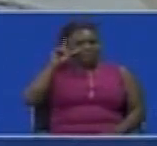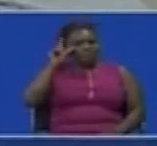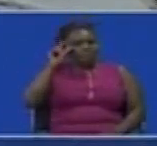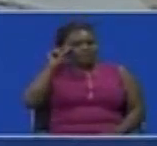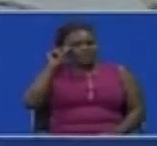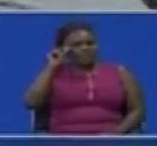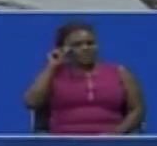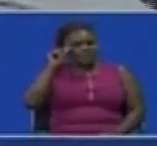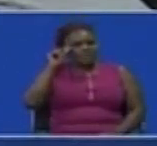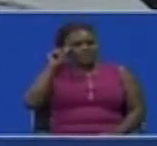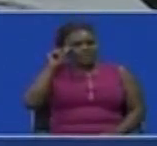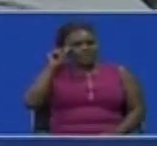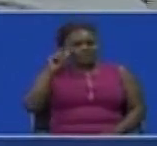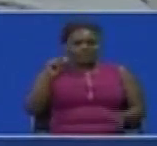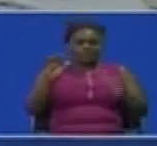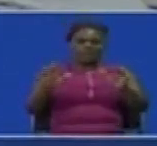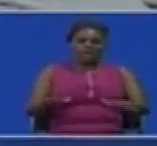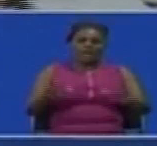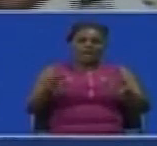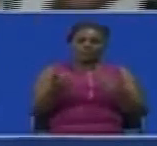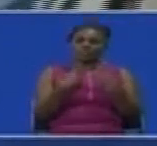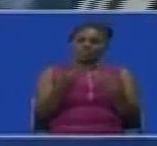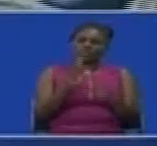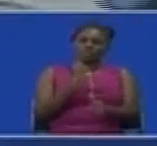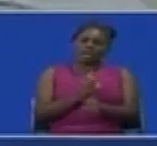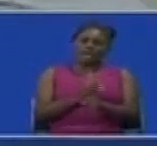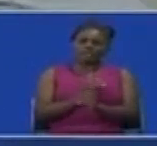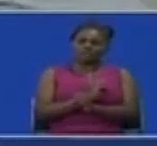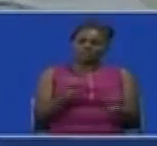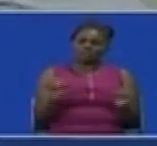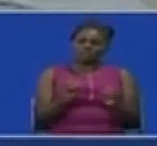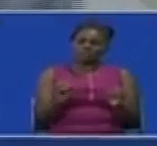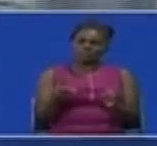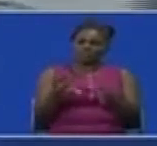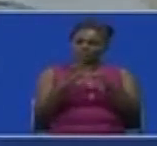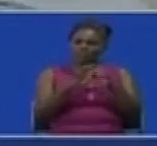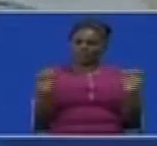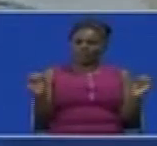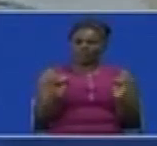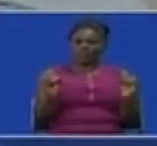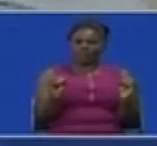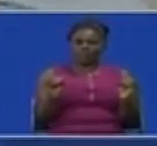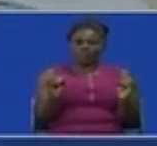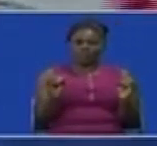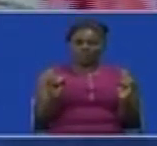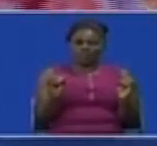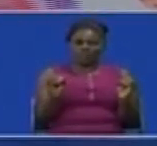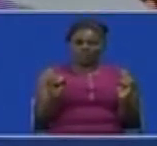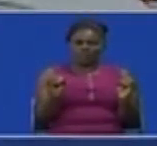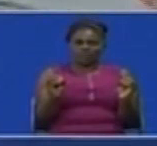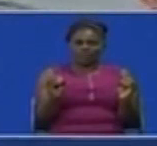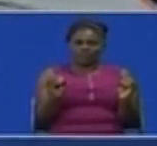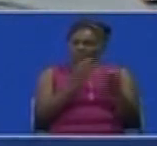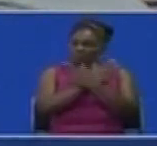been quite calm on these matters. He has not been speaking much on why really they are not together, but he is saying that Hassan Omar is still his friend,